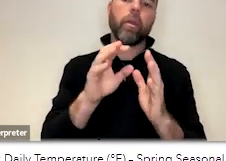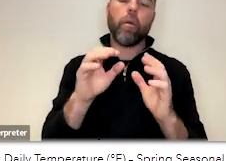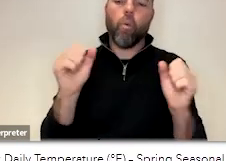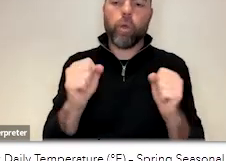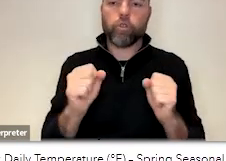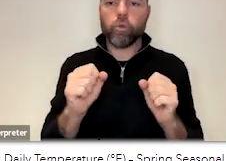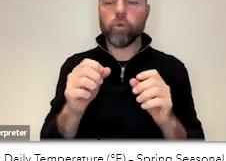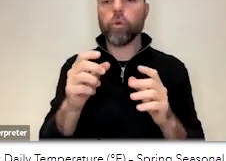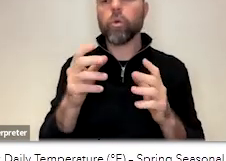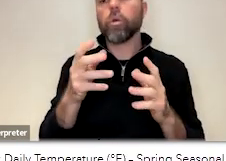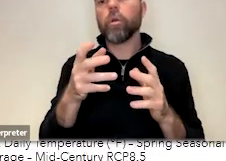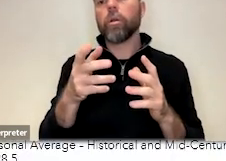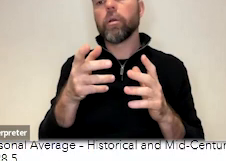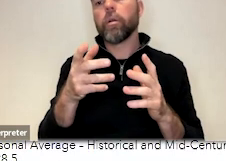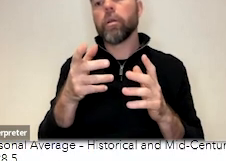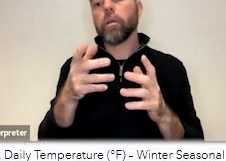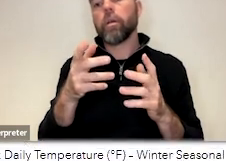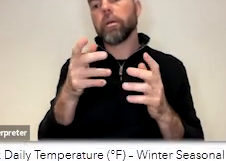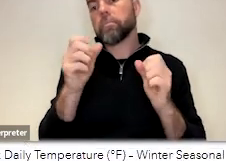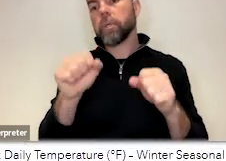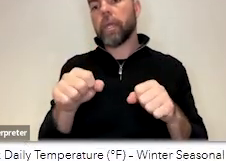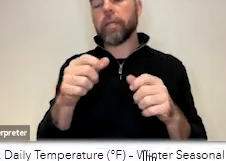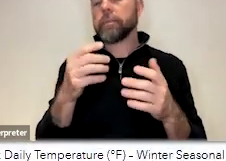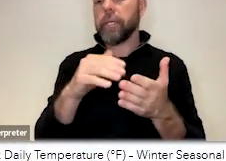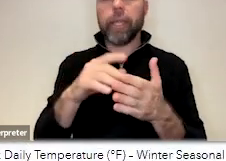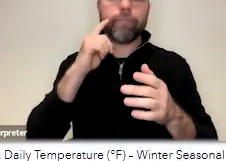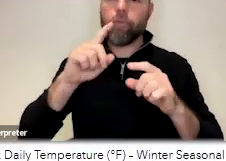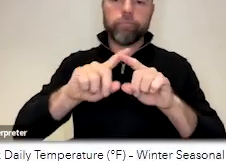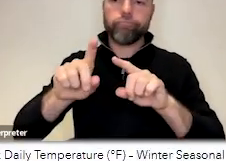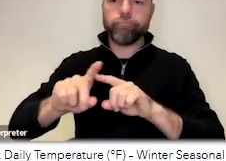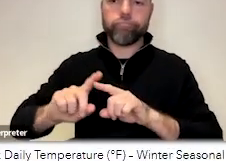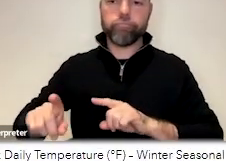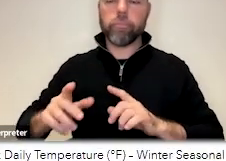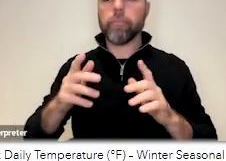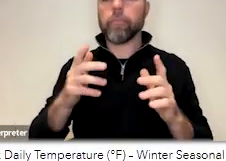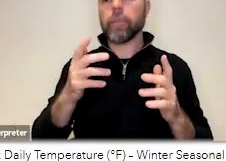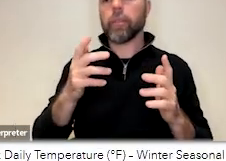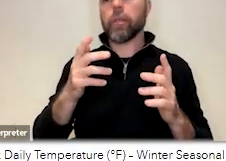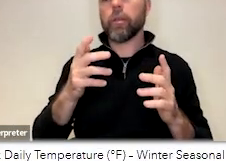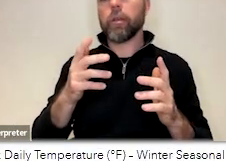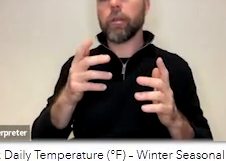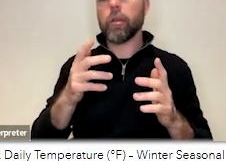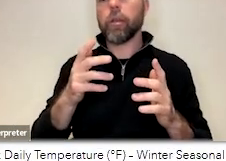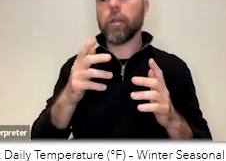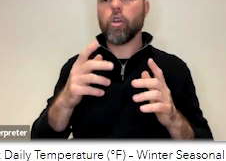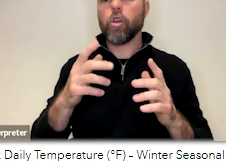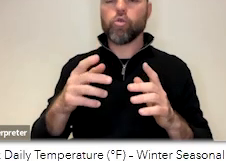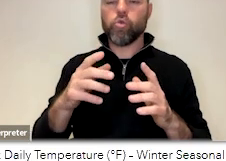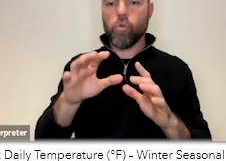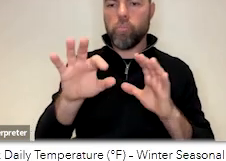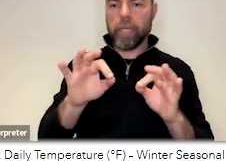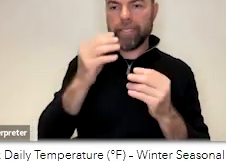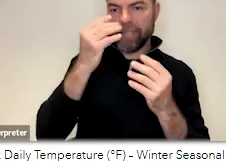winter. And I could do that for, again, a variety of different cross cuts of the